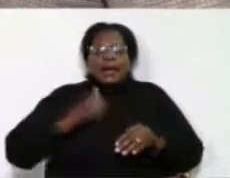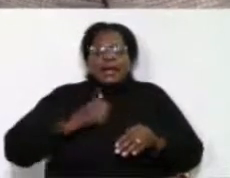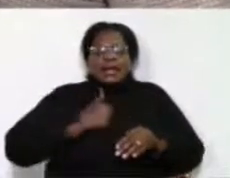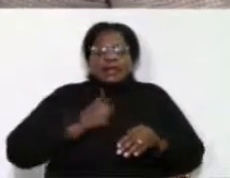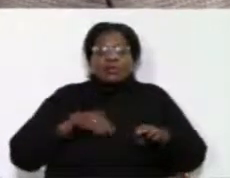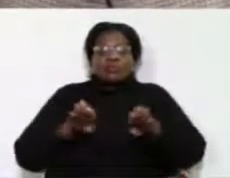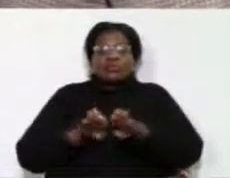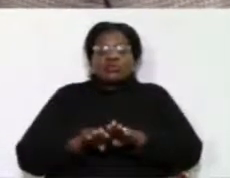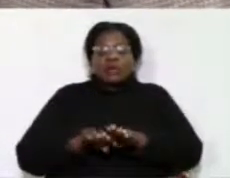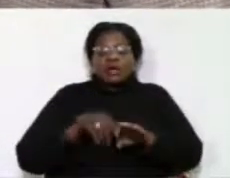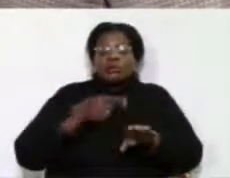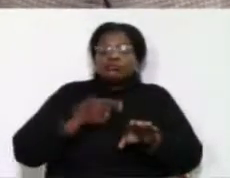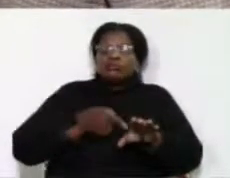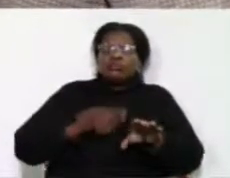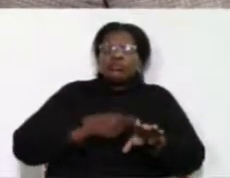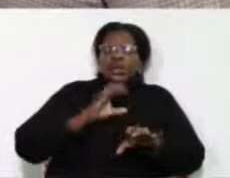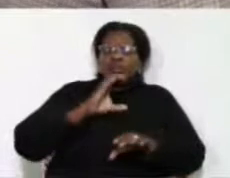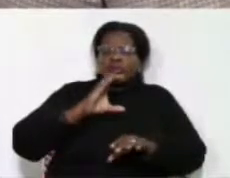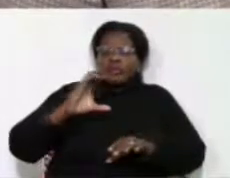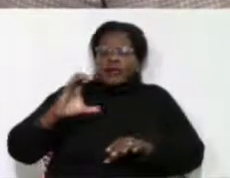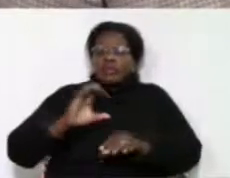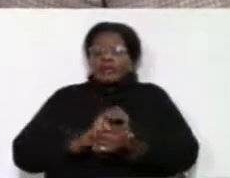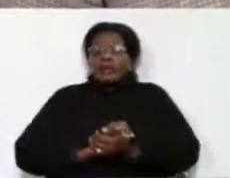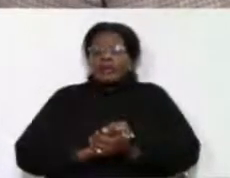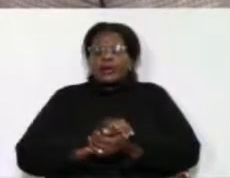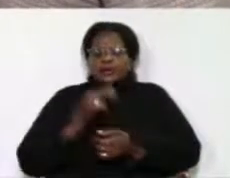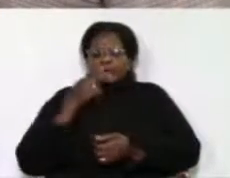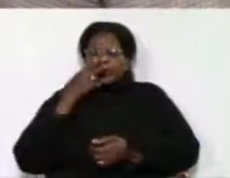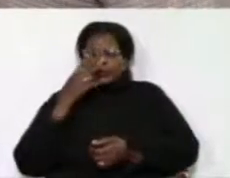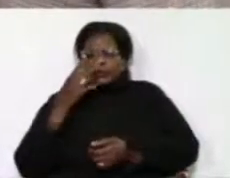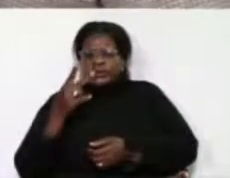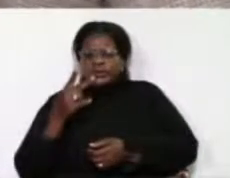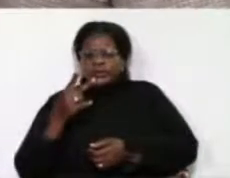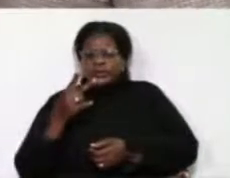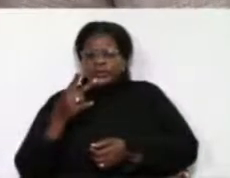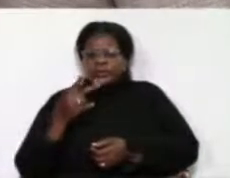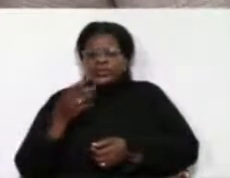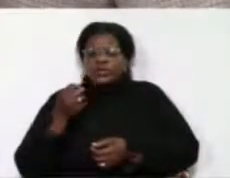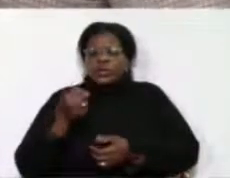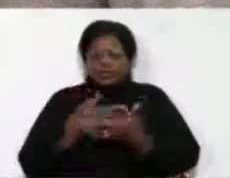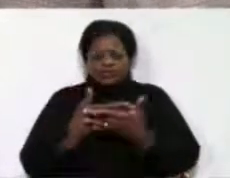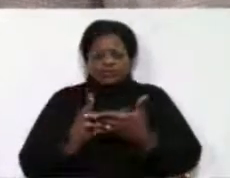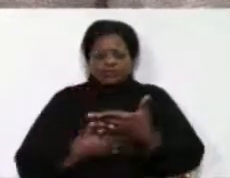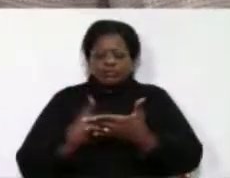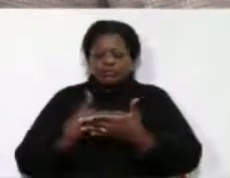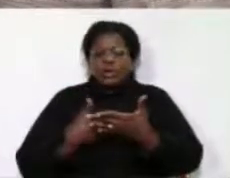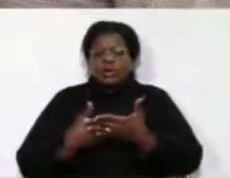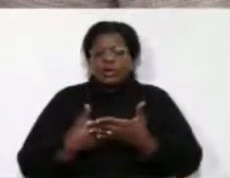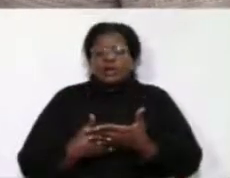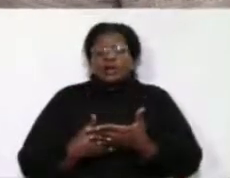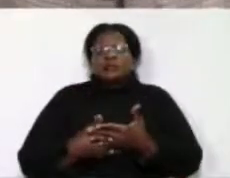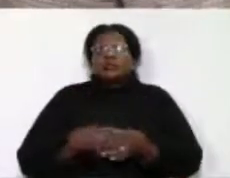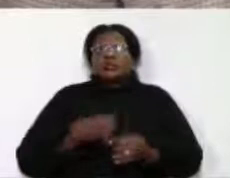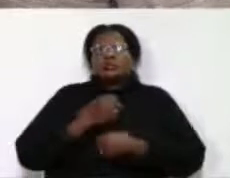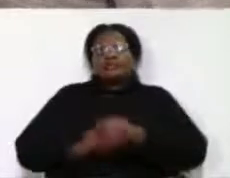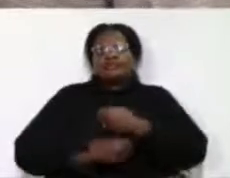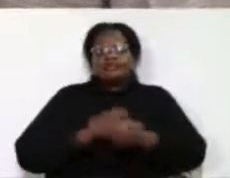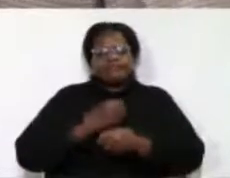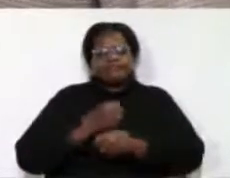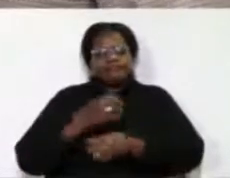always see that you'll get this income statement by your accountant at the end of the year, and it'll have all of